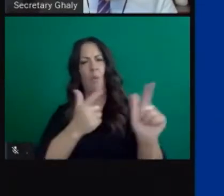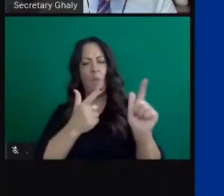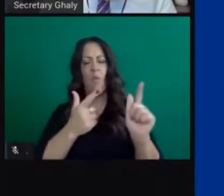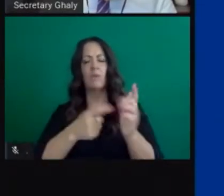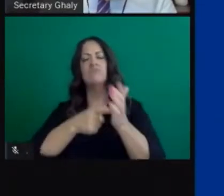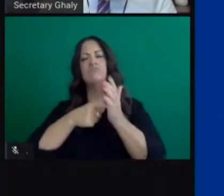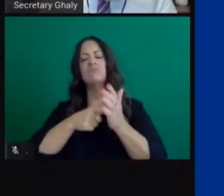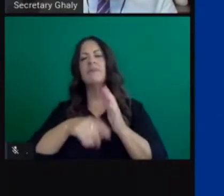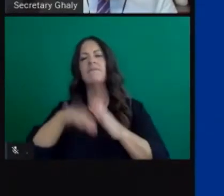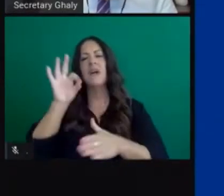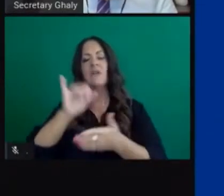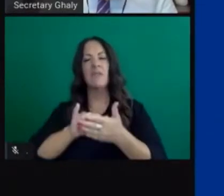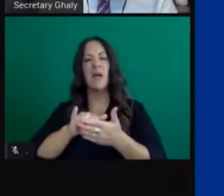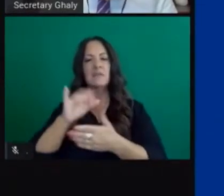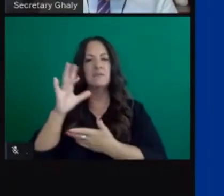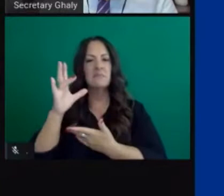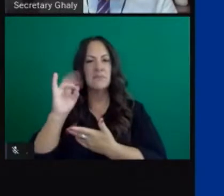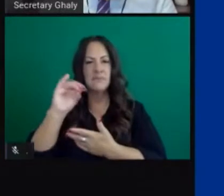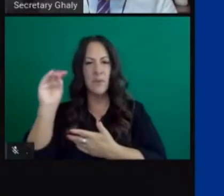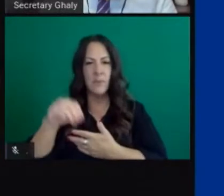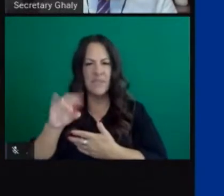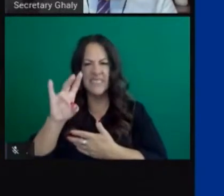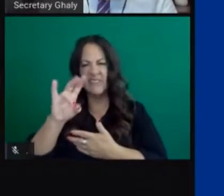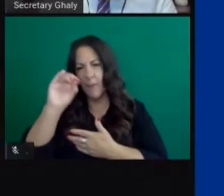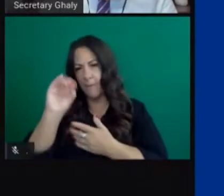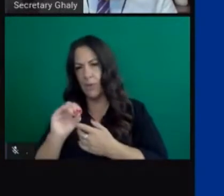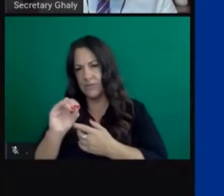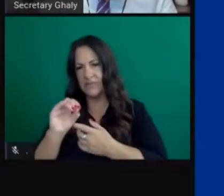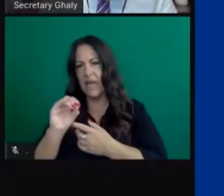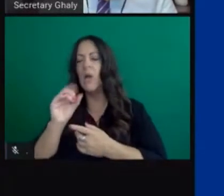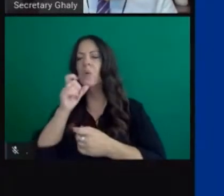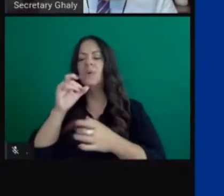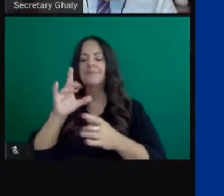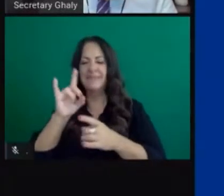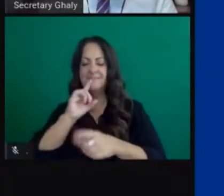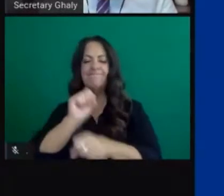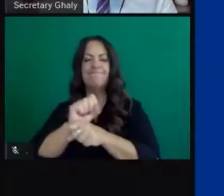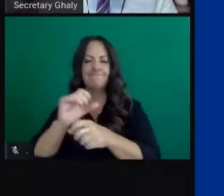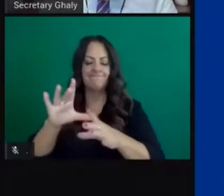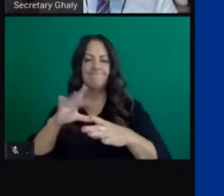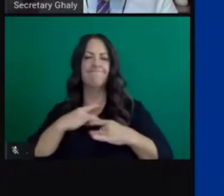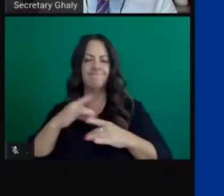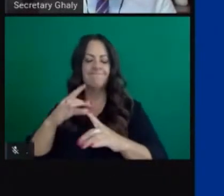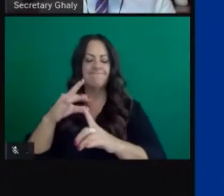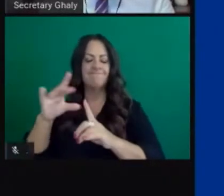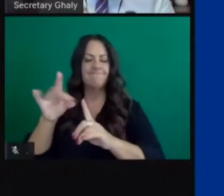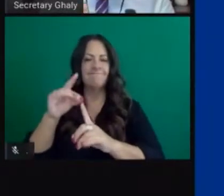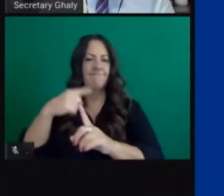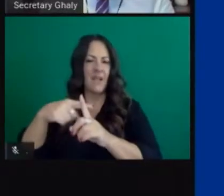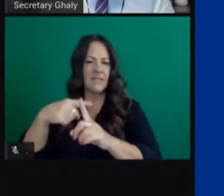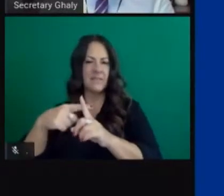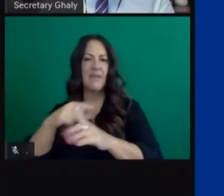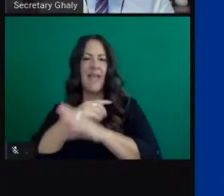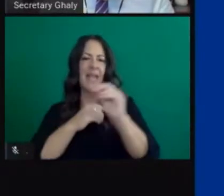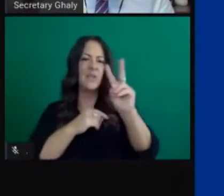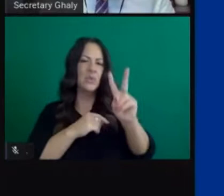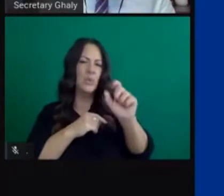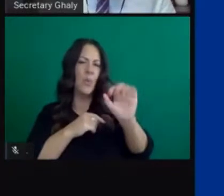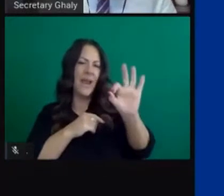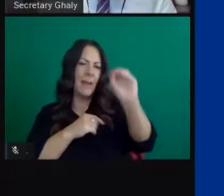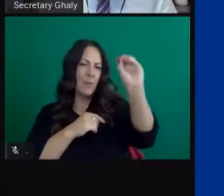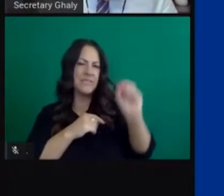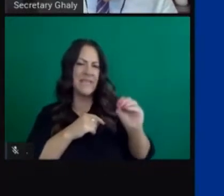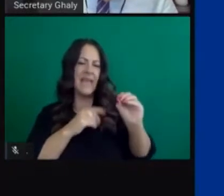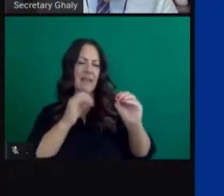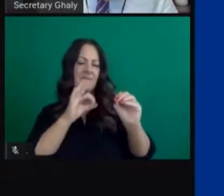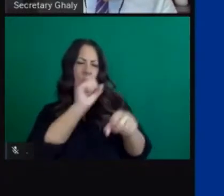residents tested positive and just under 3% of the healthcare workers, which we knew were a focus. We knew we